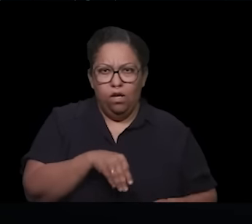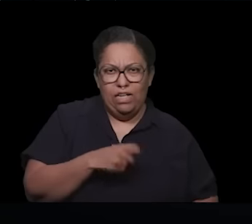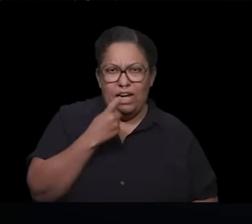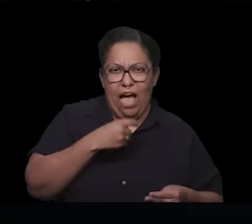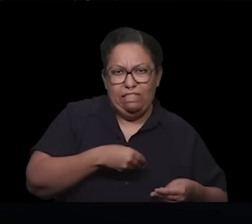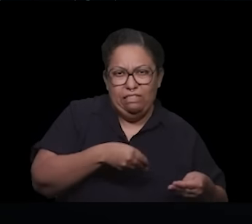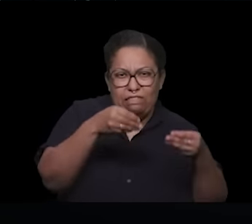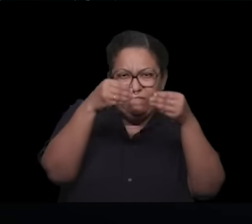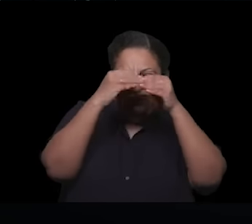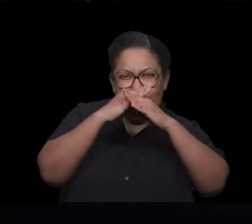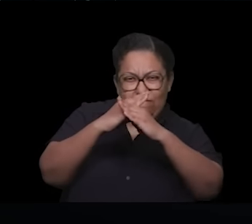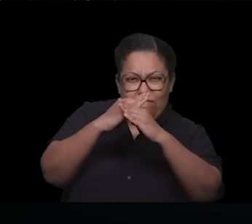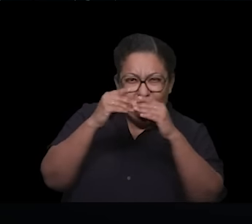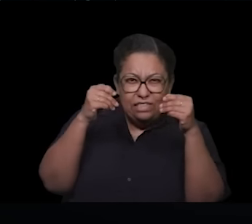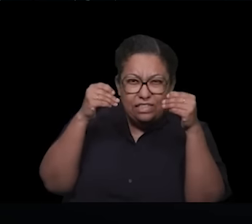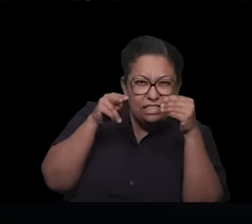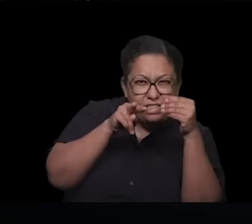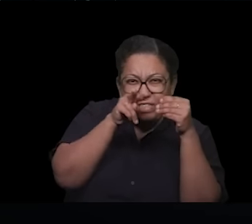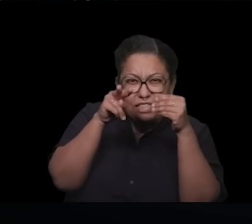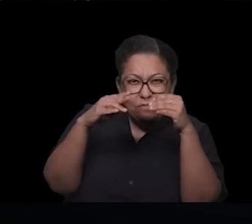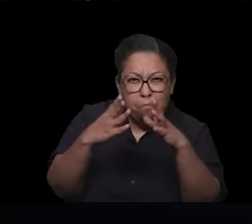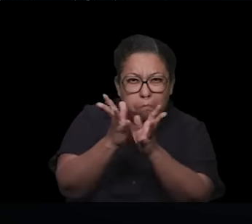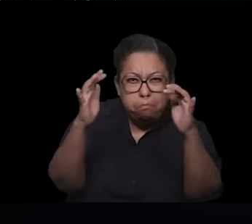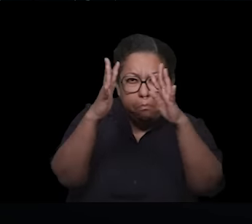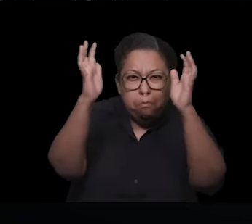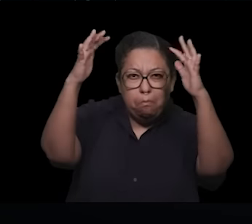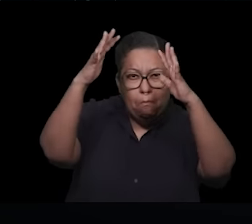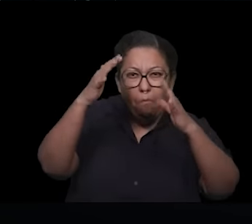through his welder's glass at the explosion.